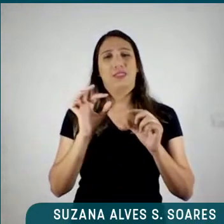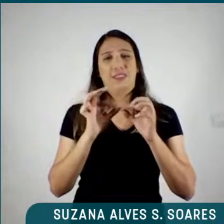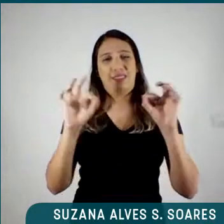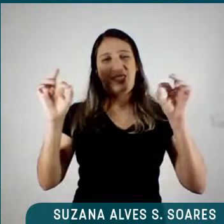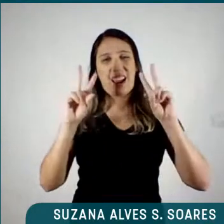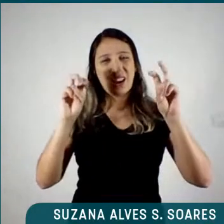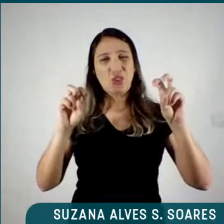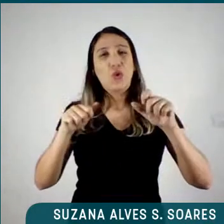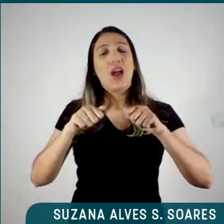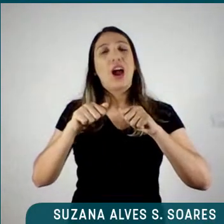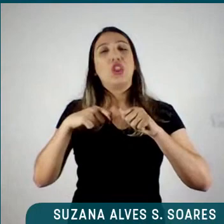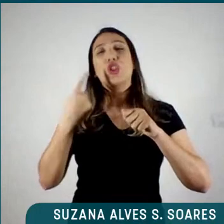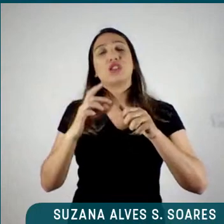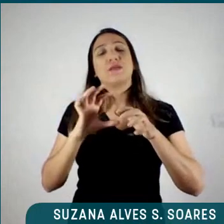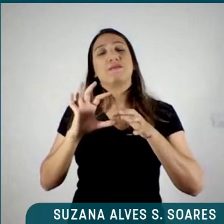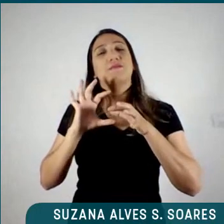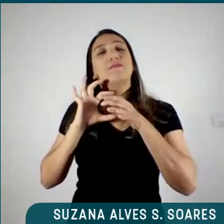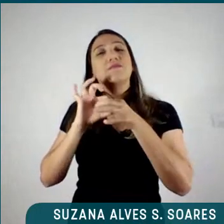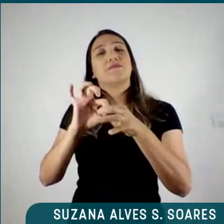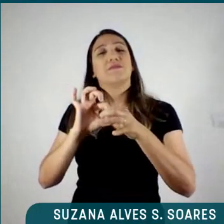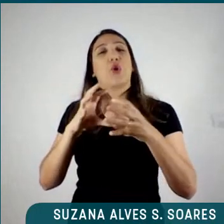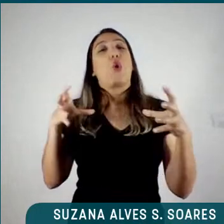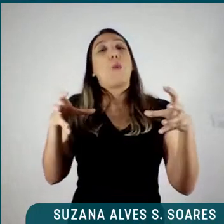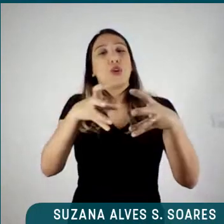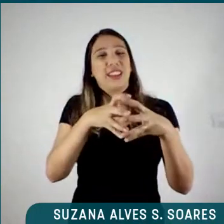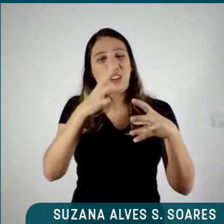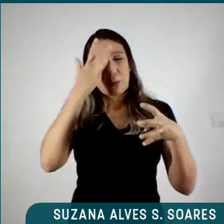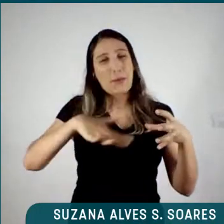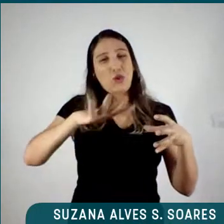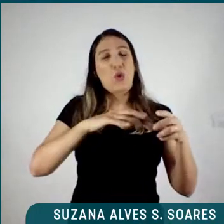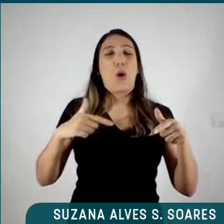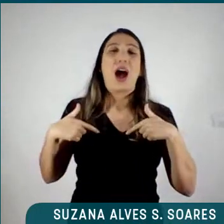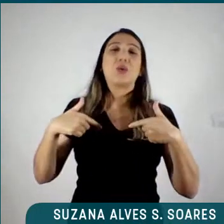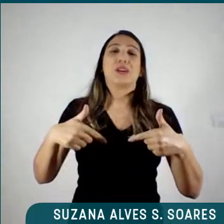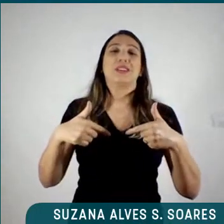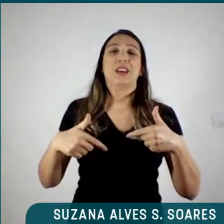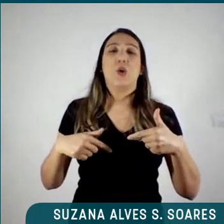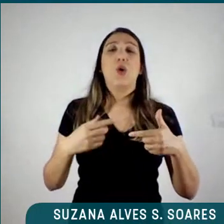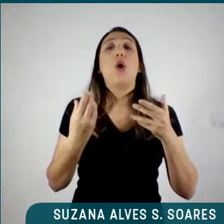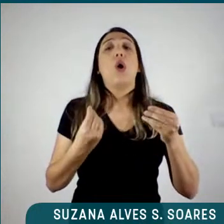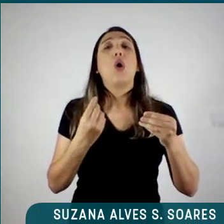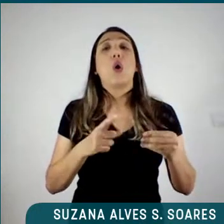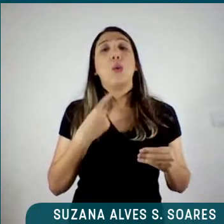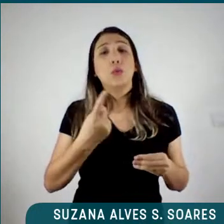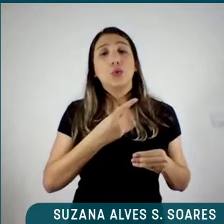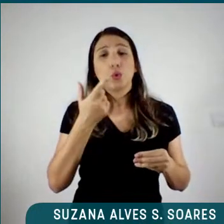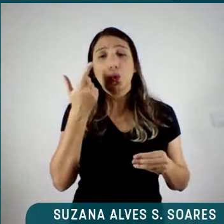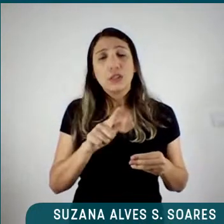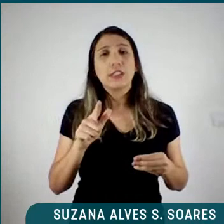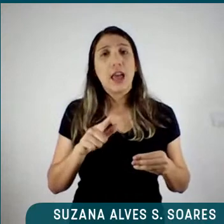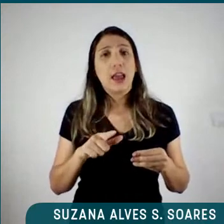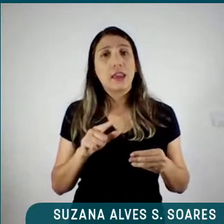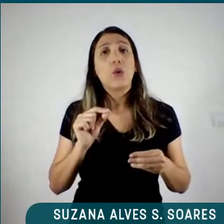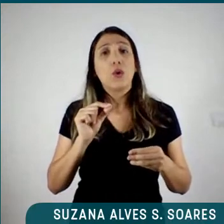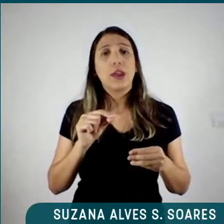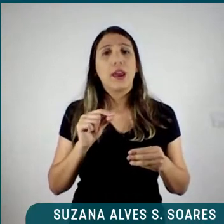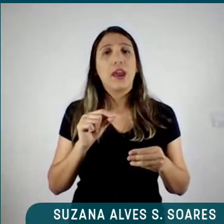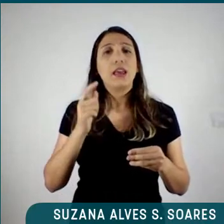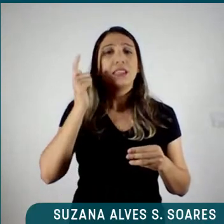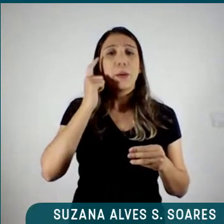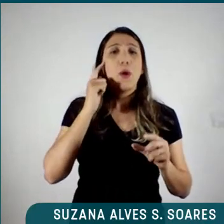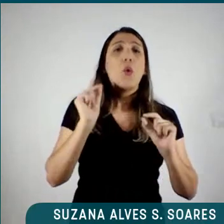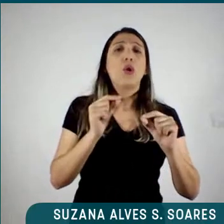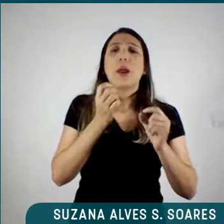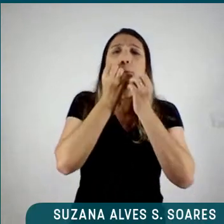There is another mantra that I use that apply to the way that we work at the Desabafo project that I work. How can